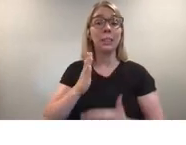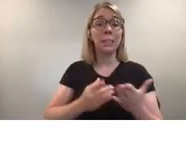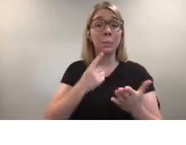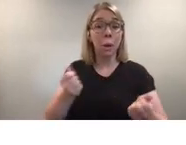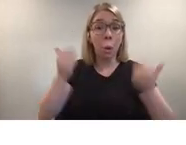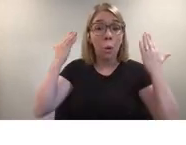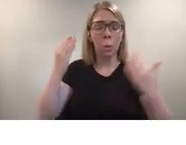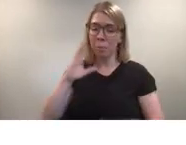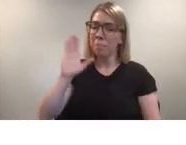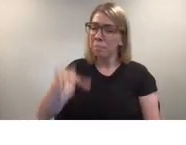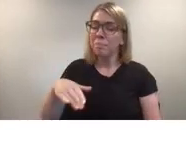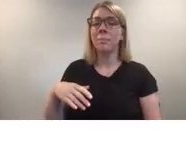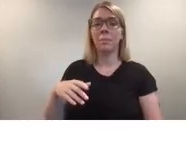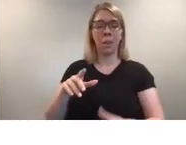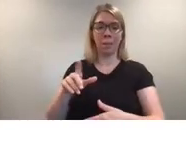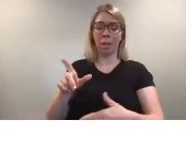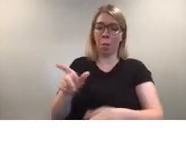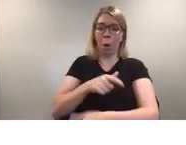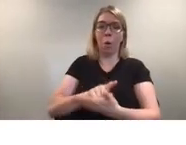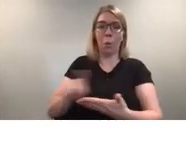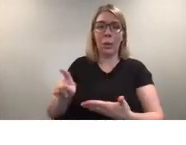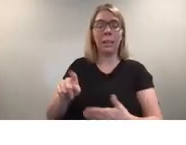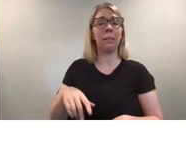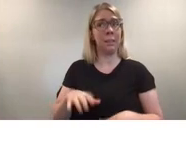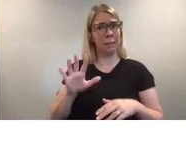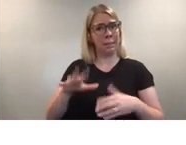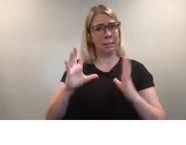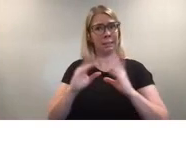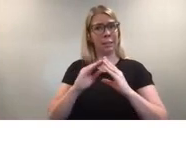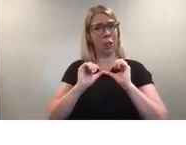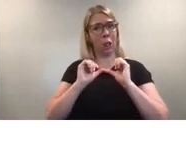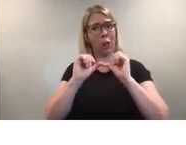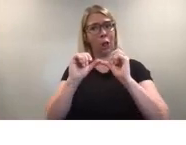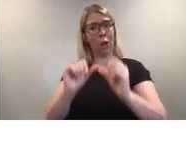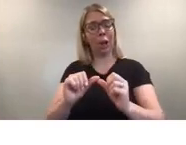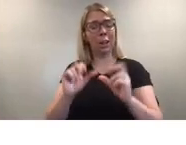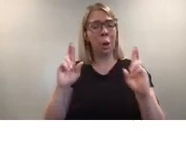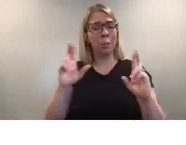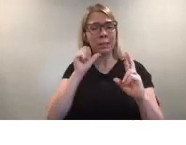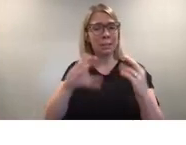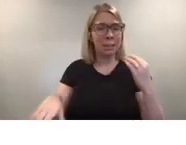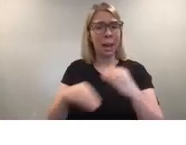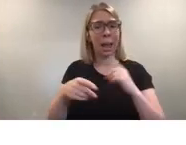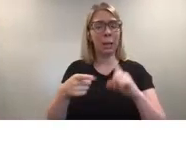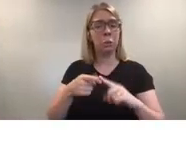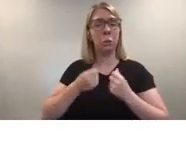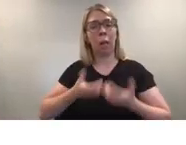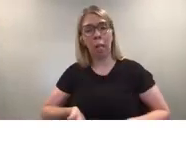been a long week. This is gonna be a long session, so hopefully it doesn't add any more to that, but we hope you'll get a lot of